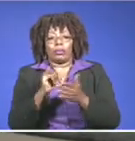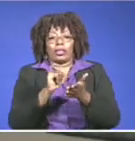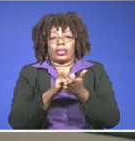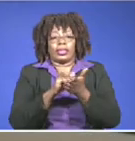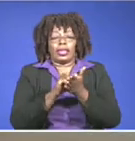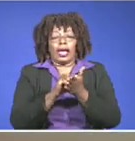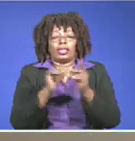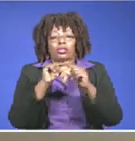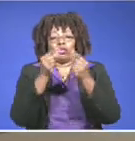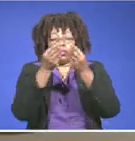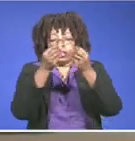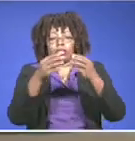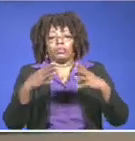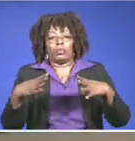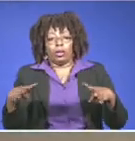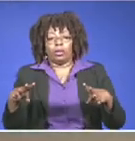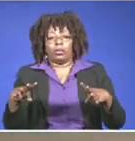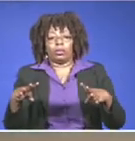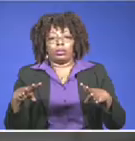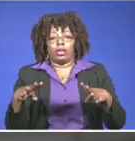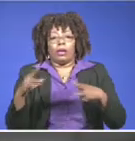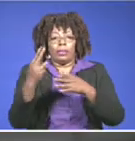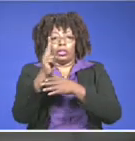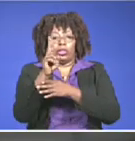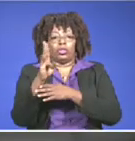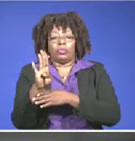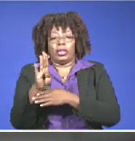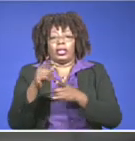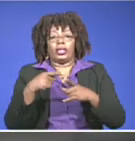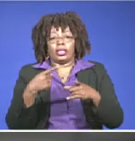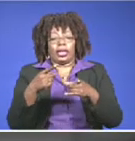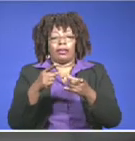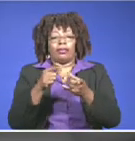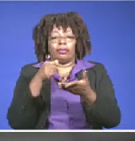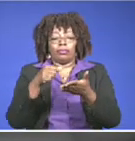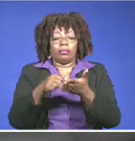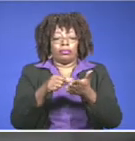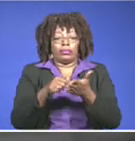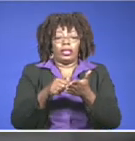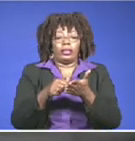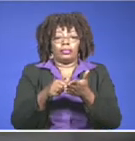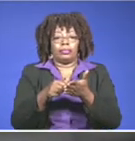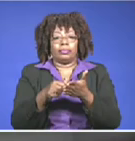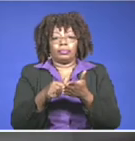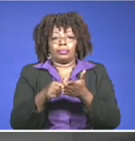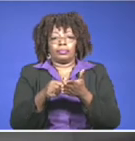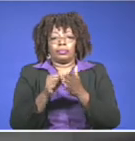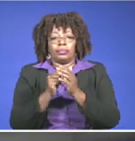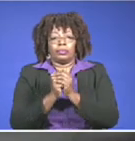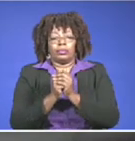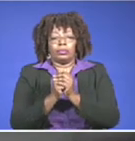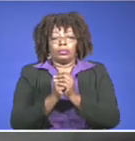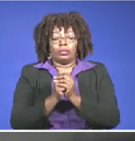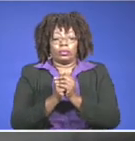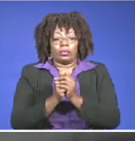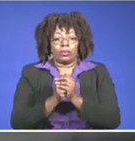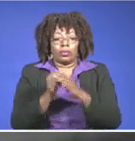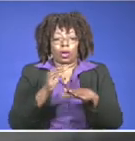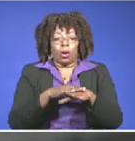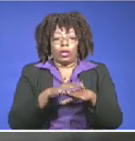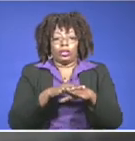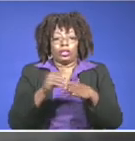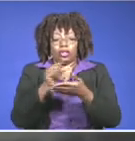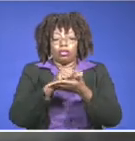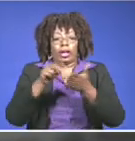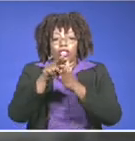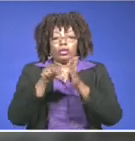began to disperse. Subsequently, the university issued a statement declaring decoration of motor boards worn during the graduation